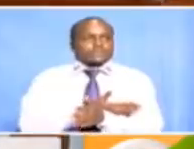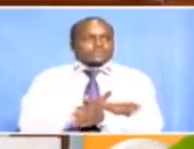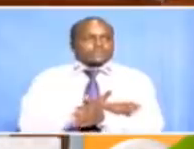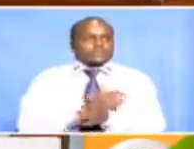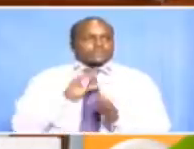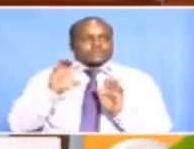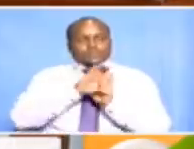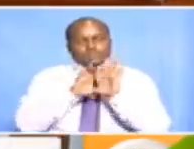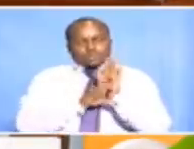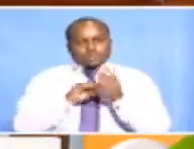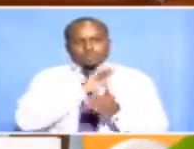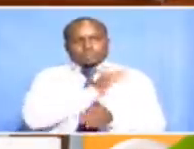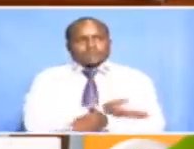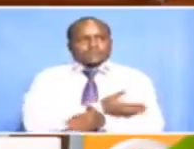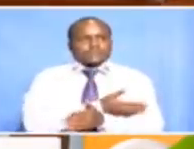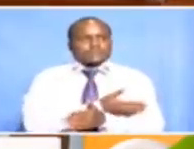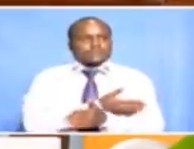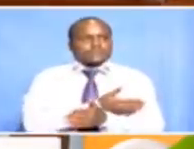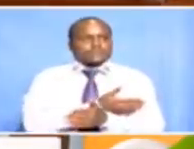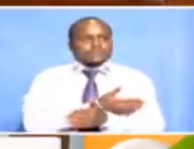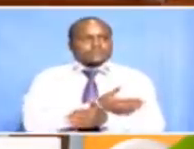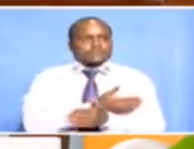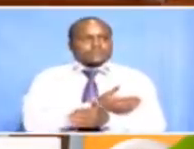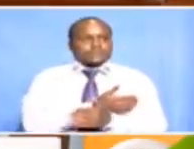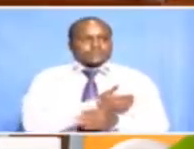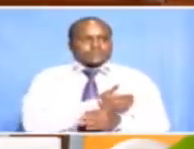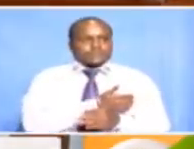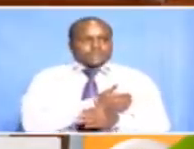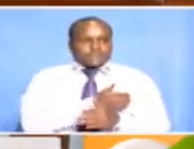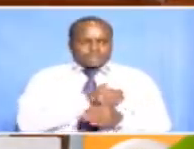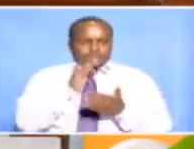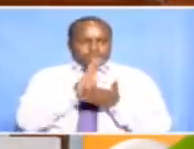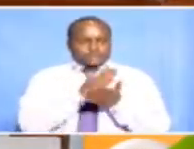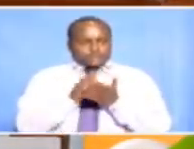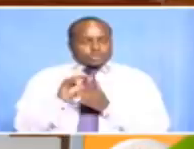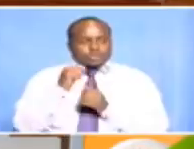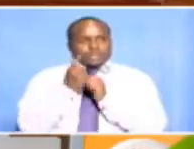constitutional powers. It is in the County Government Act, Section 11.